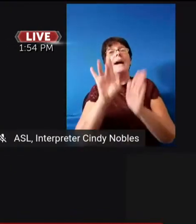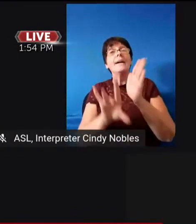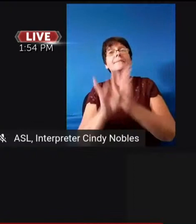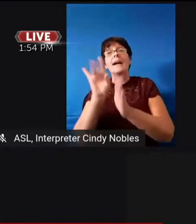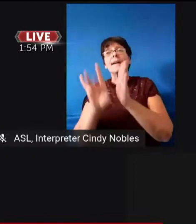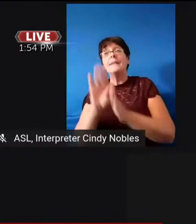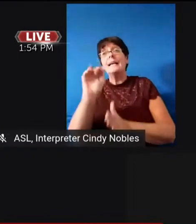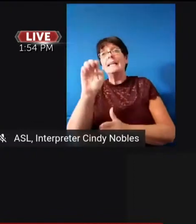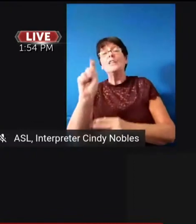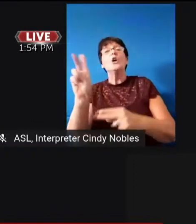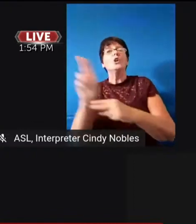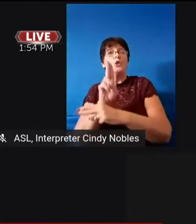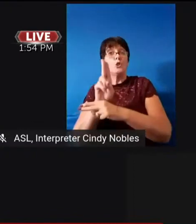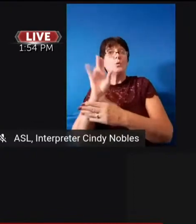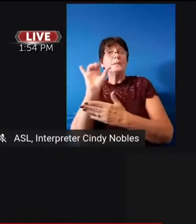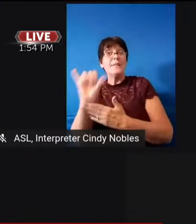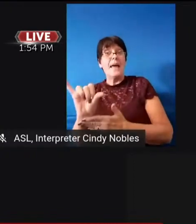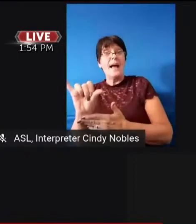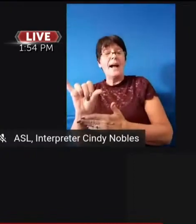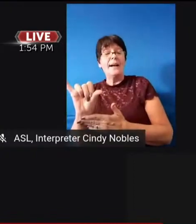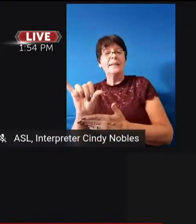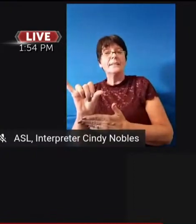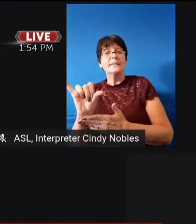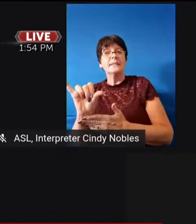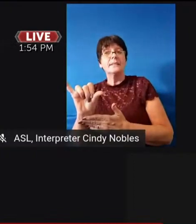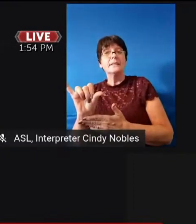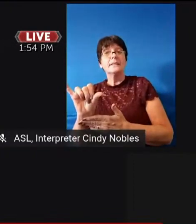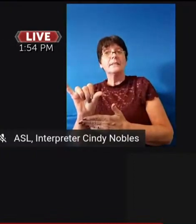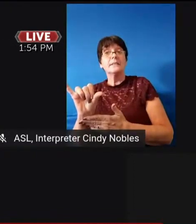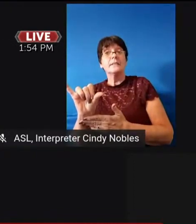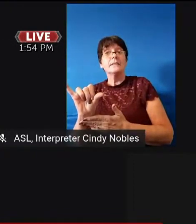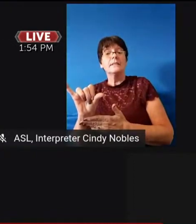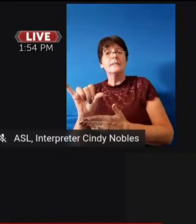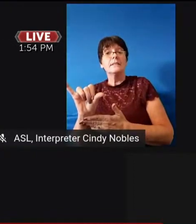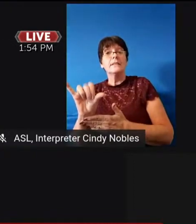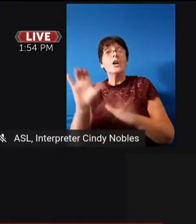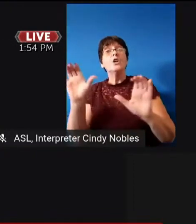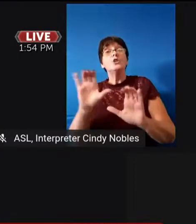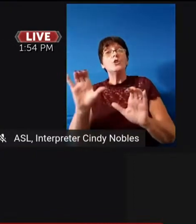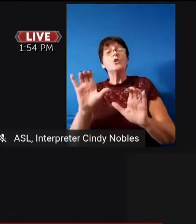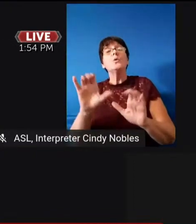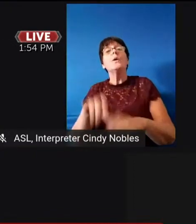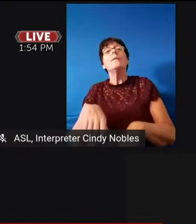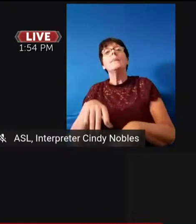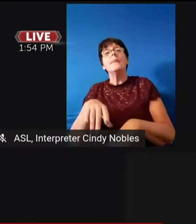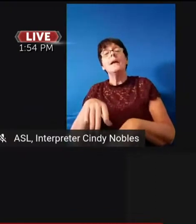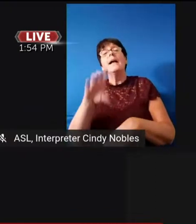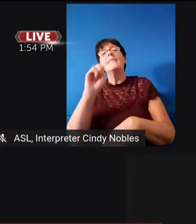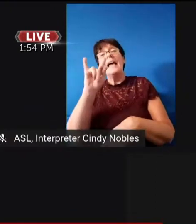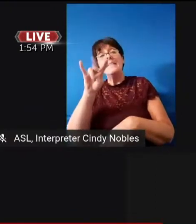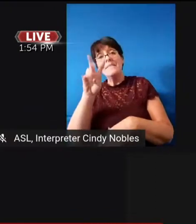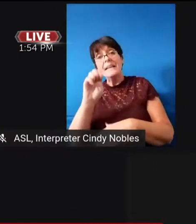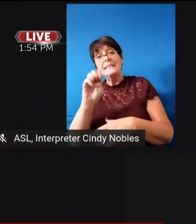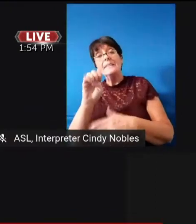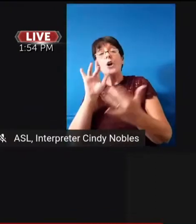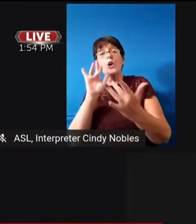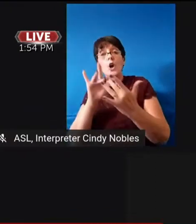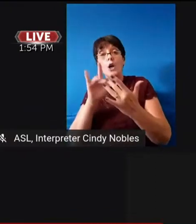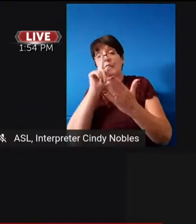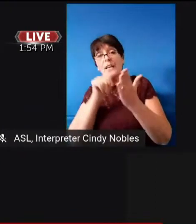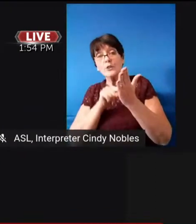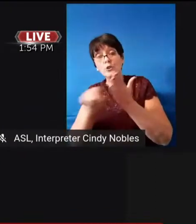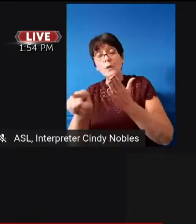use those cases to then do the effective contact tracing, supportive isolation to